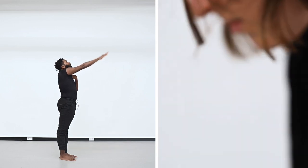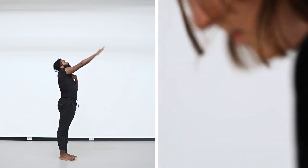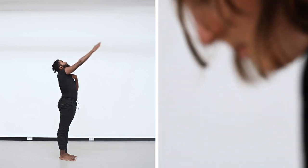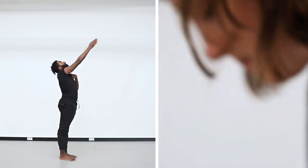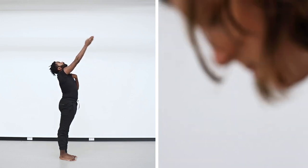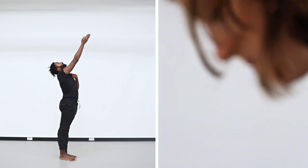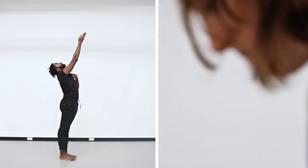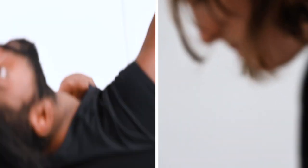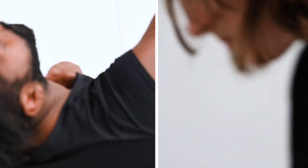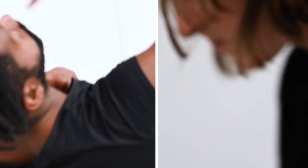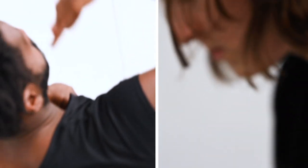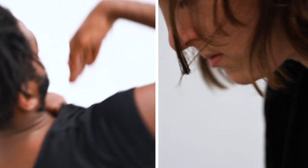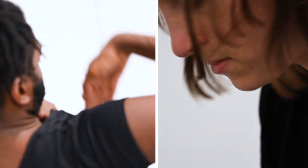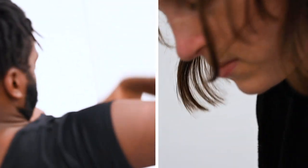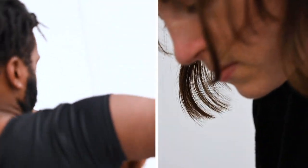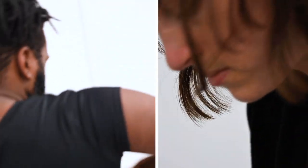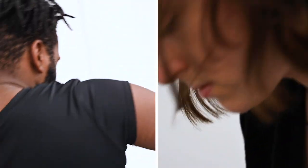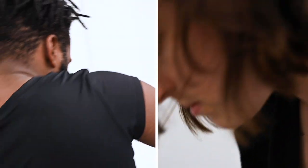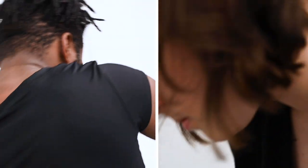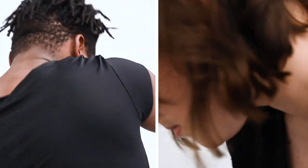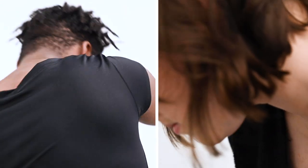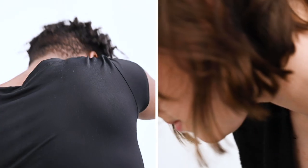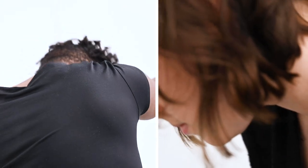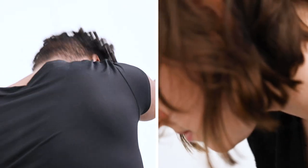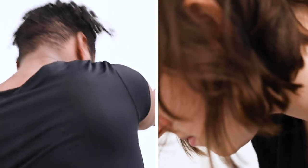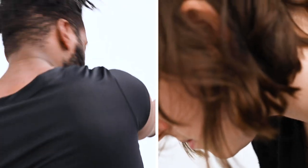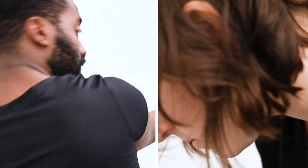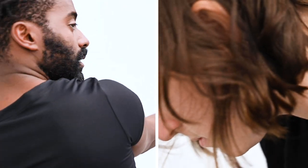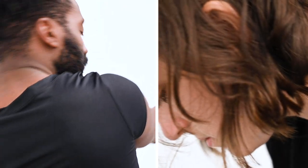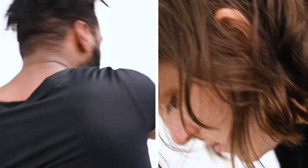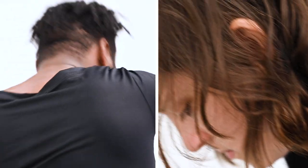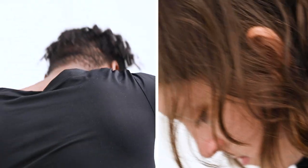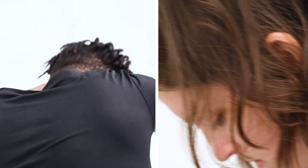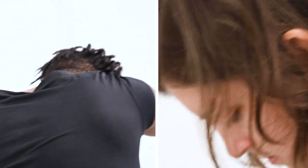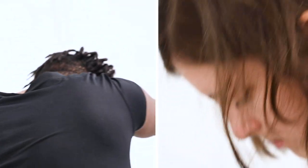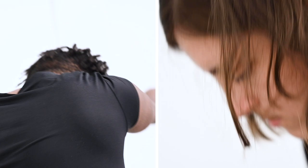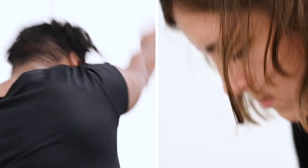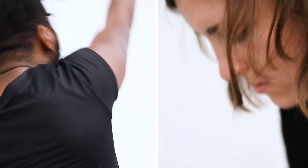alone, digging himself into her focus.